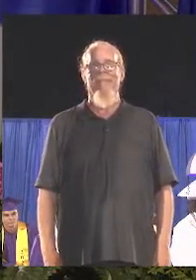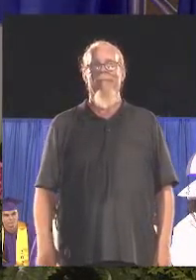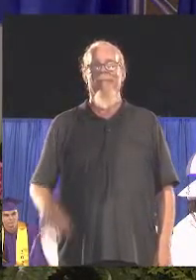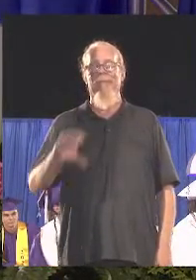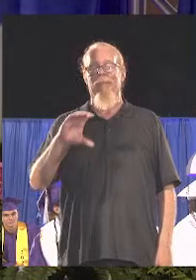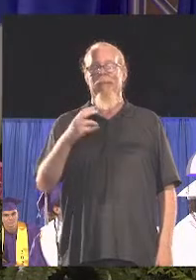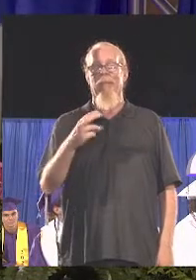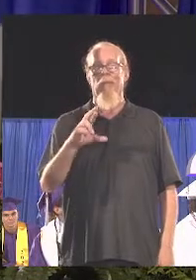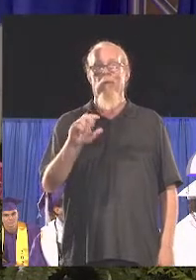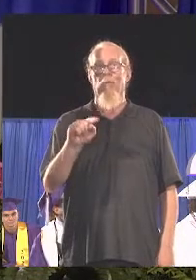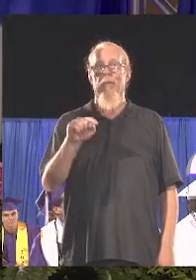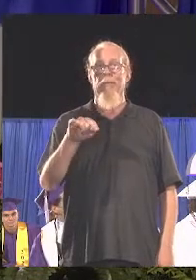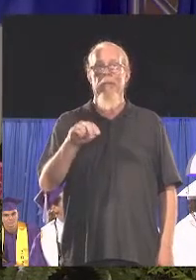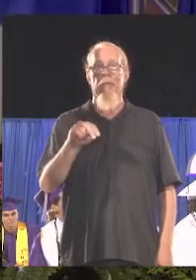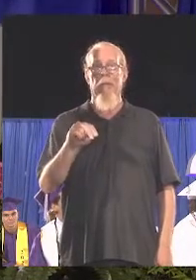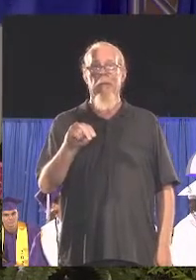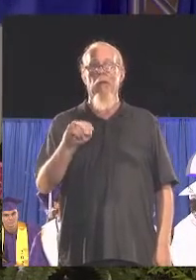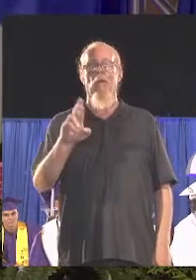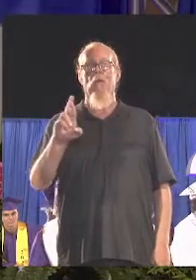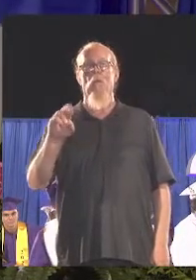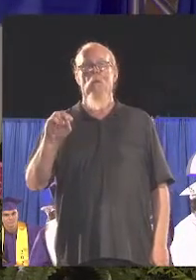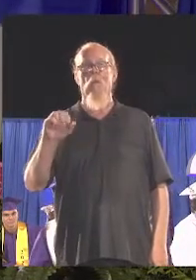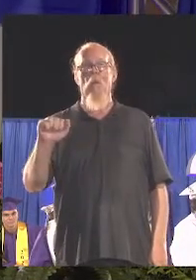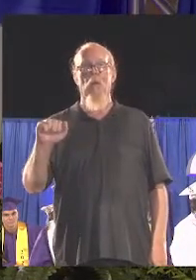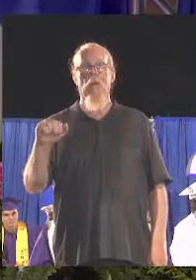Christian A. Roa, San Antonio College.